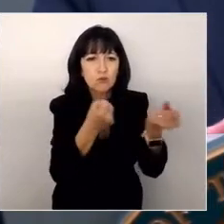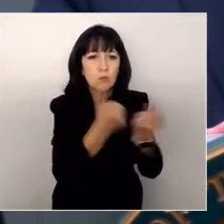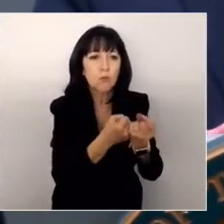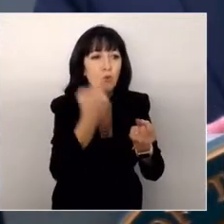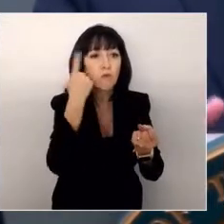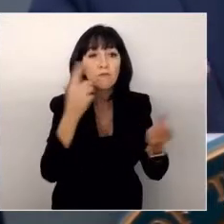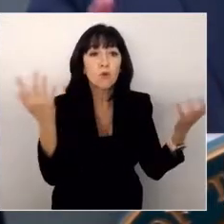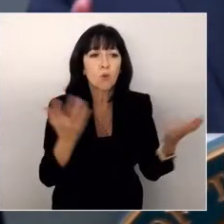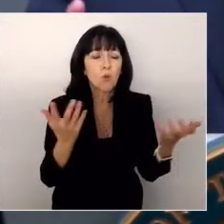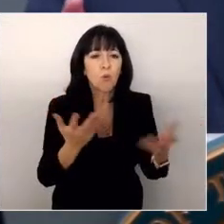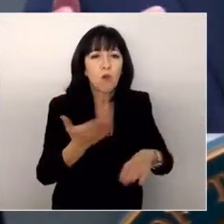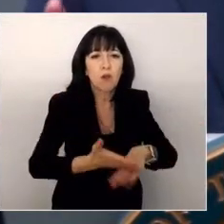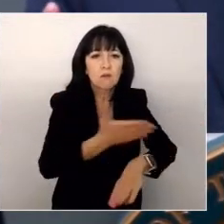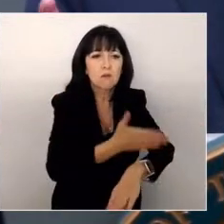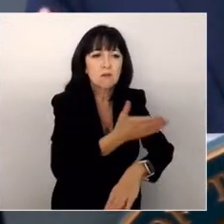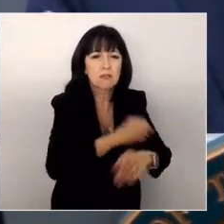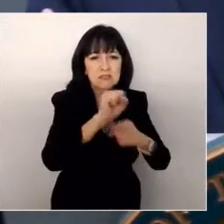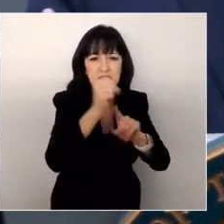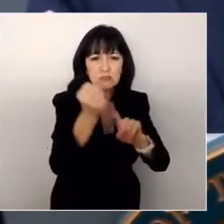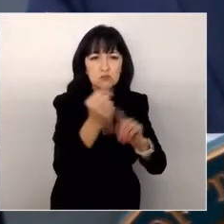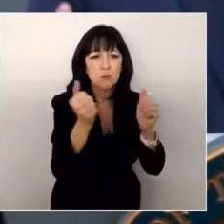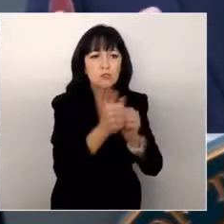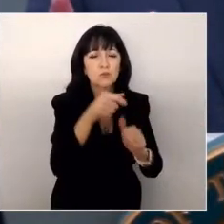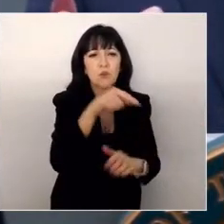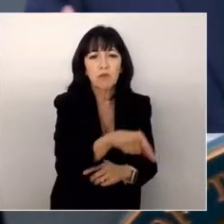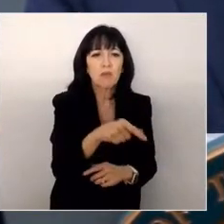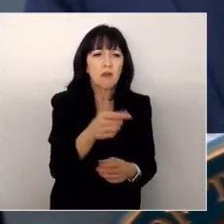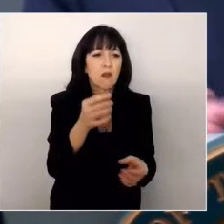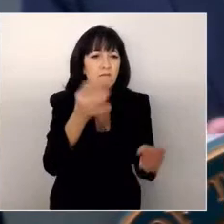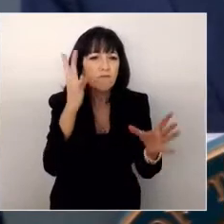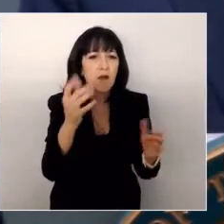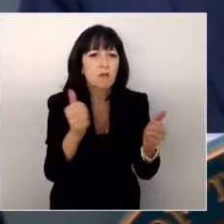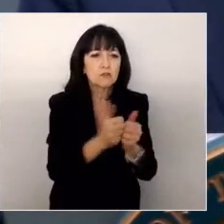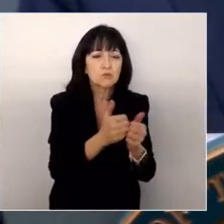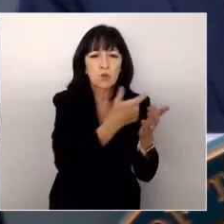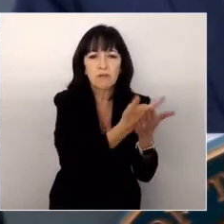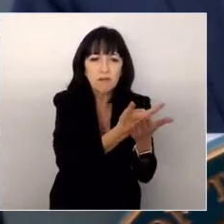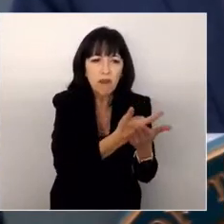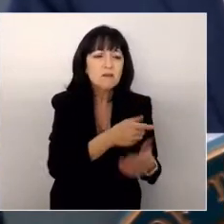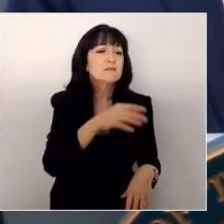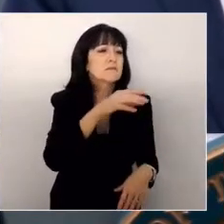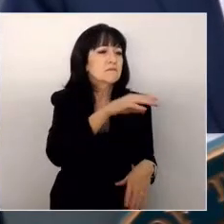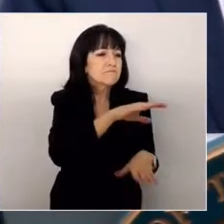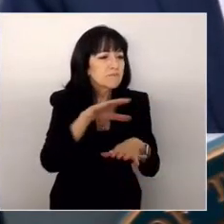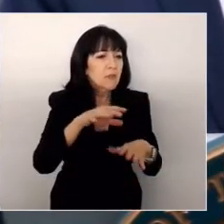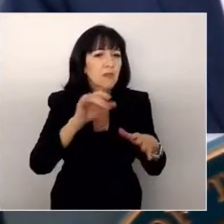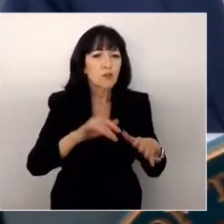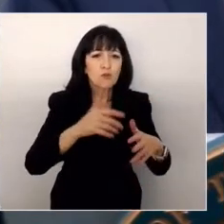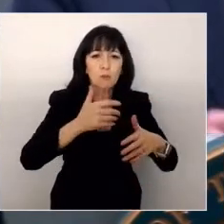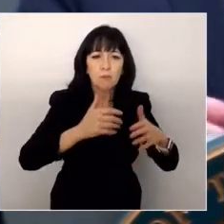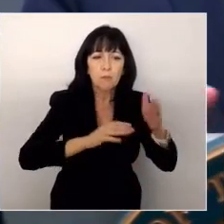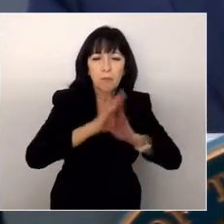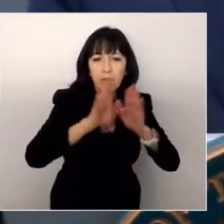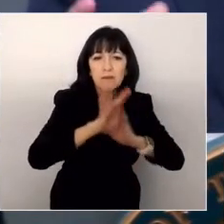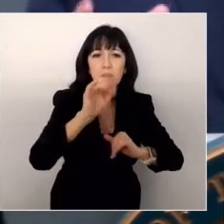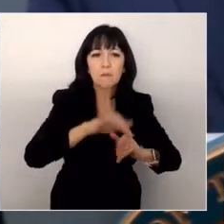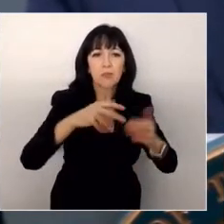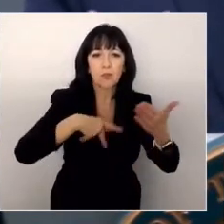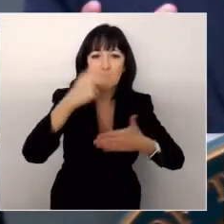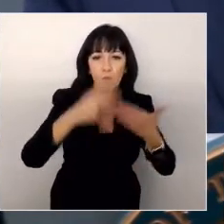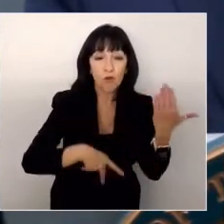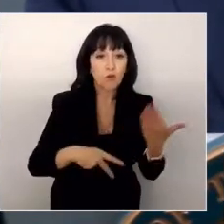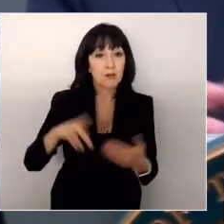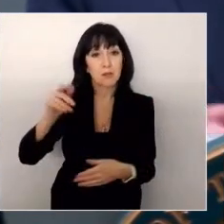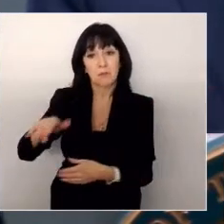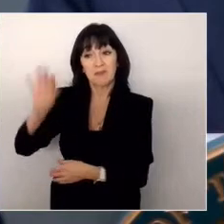Dover. Working with many of you, and House Majority Leader Longhurst in particular, will use federal money to improve